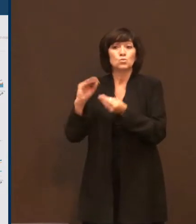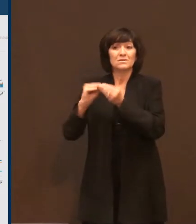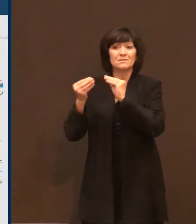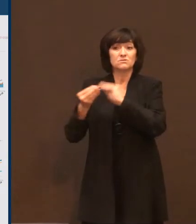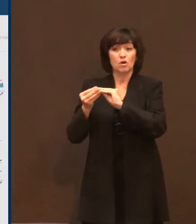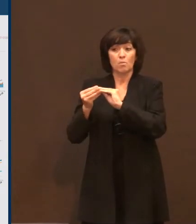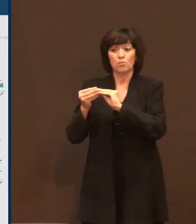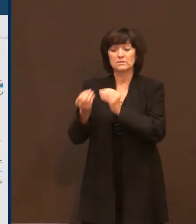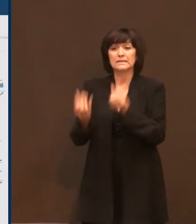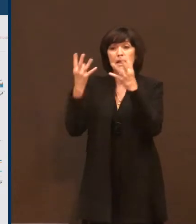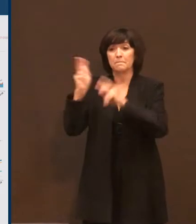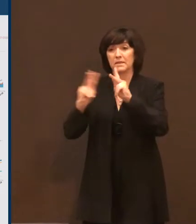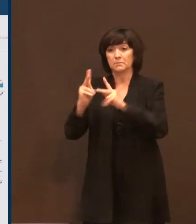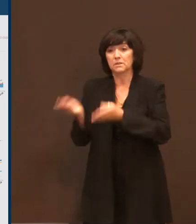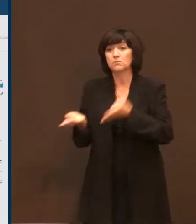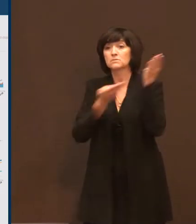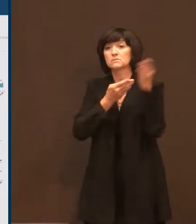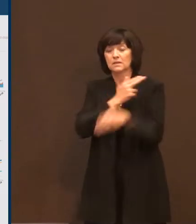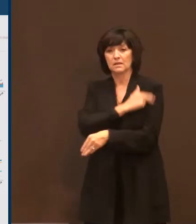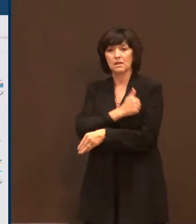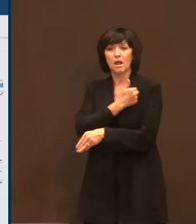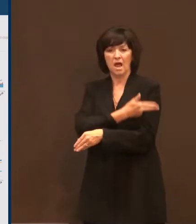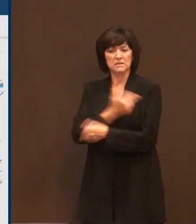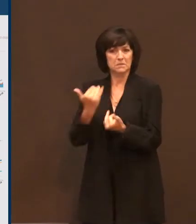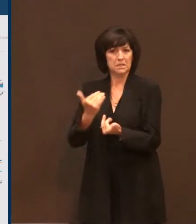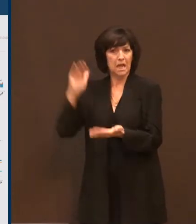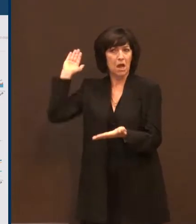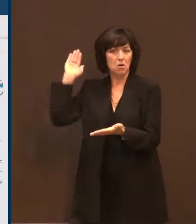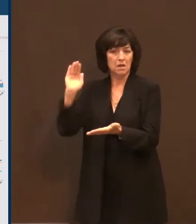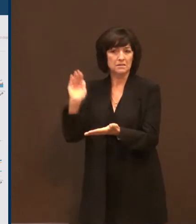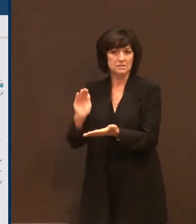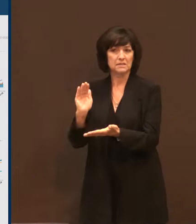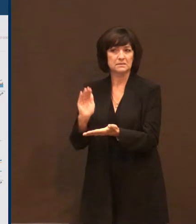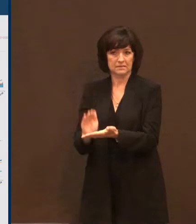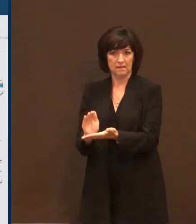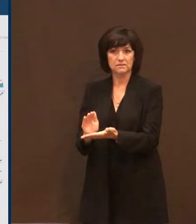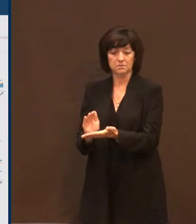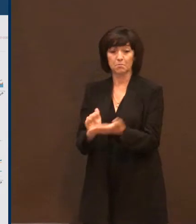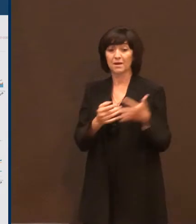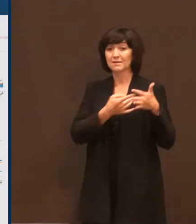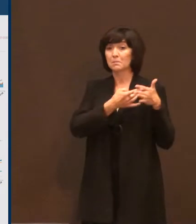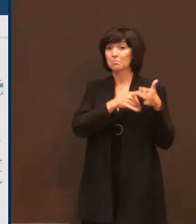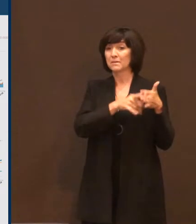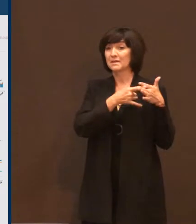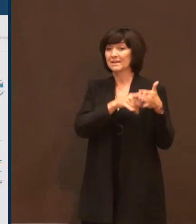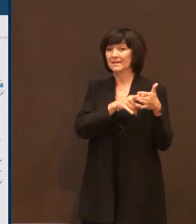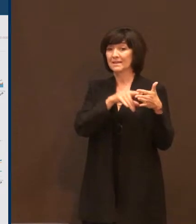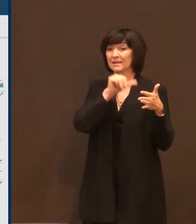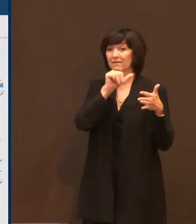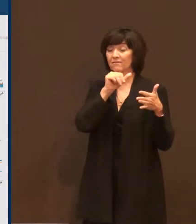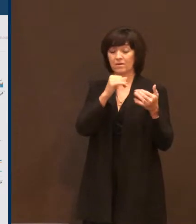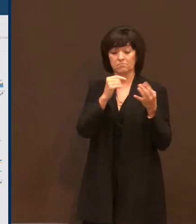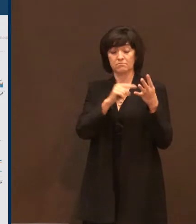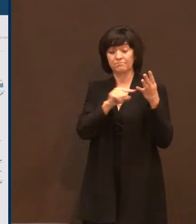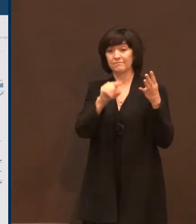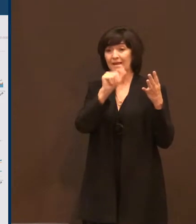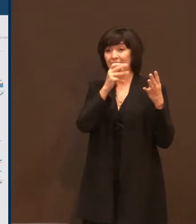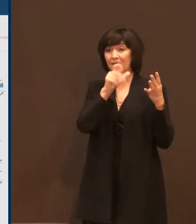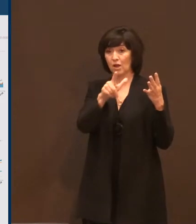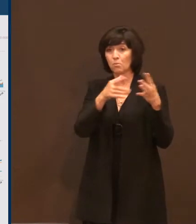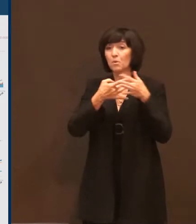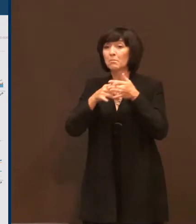is up and down, as I've said, but clearly at the end of April, beginning in May, you had the